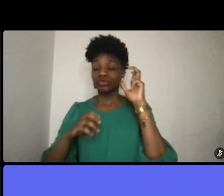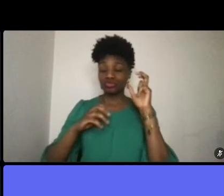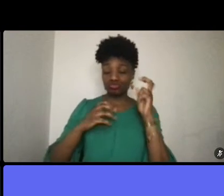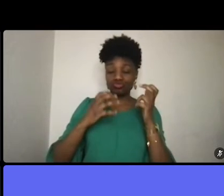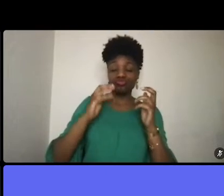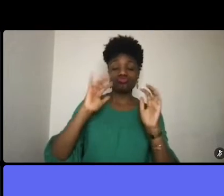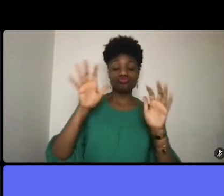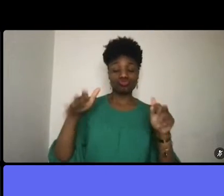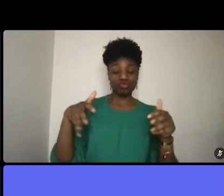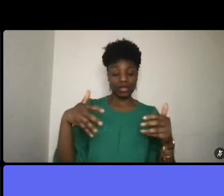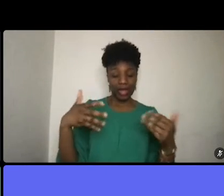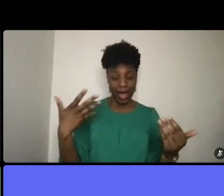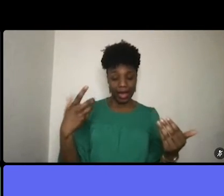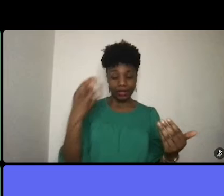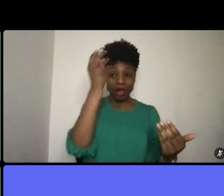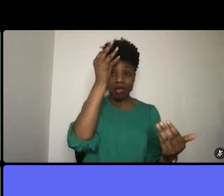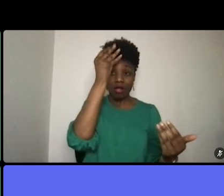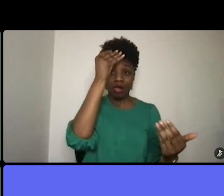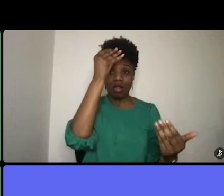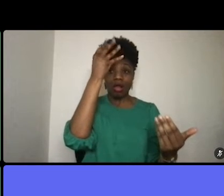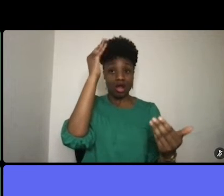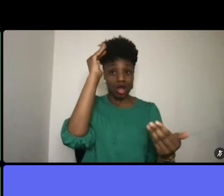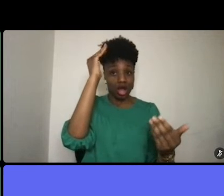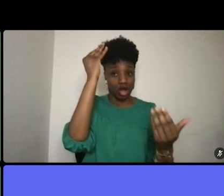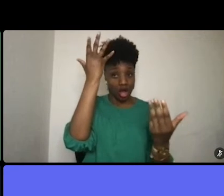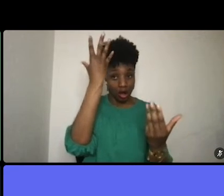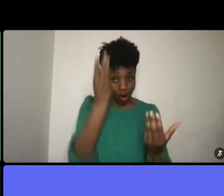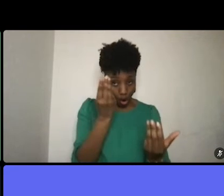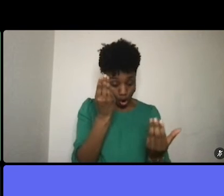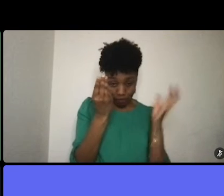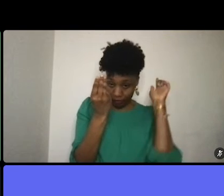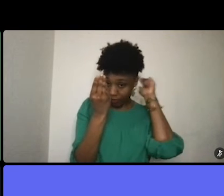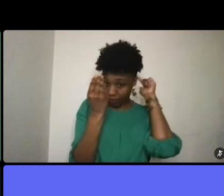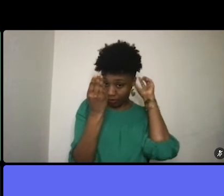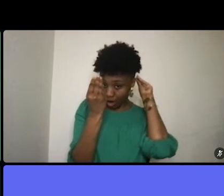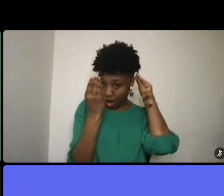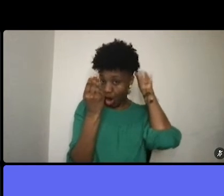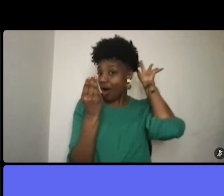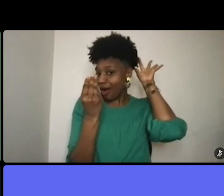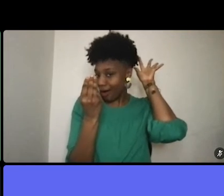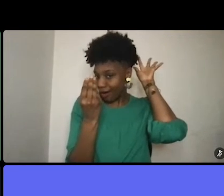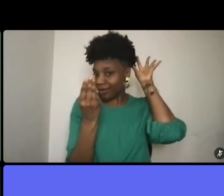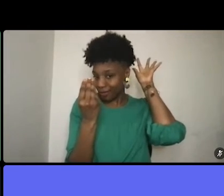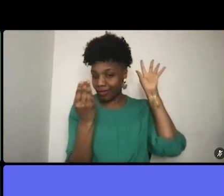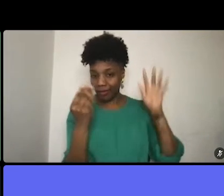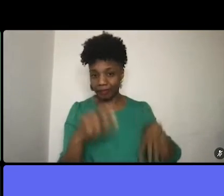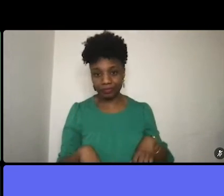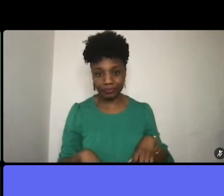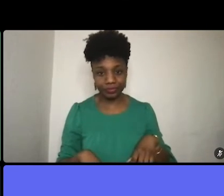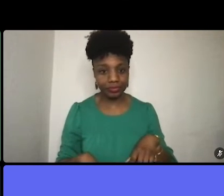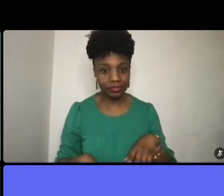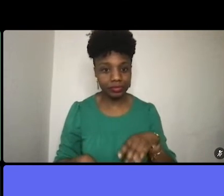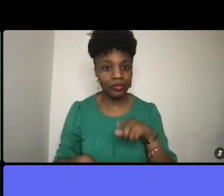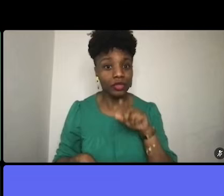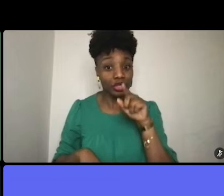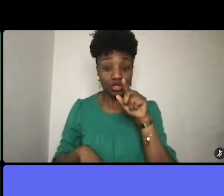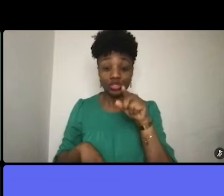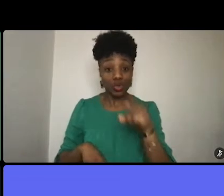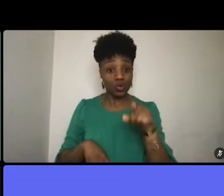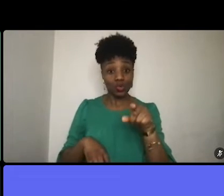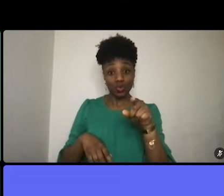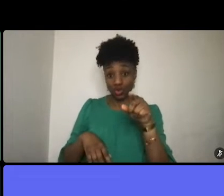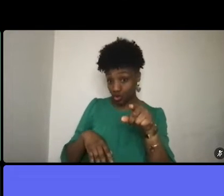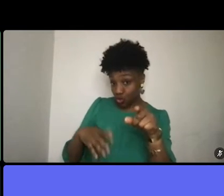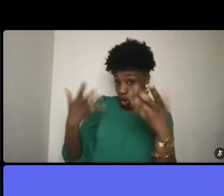subconscious. wow, Yeah, so there are different So tools and techniques. that's a you're deep one, right? already implementing this and using hypnotherapy. So you're